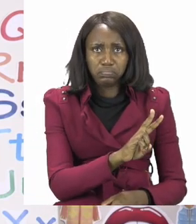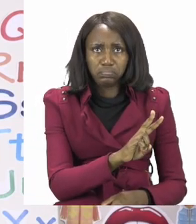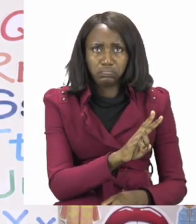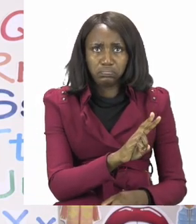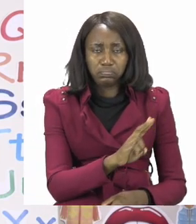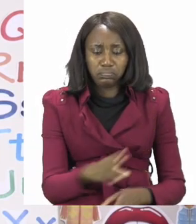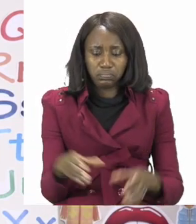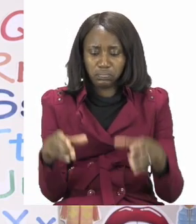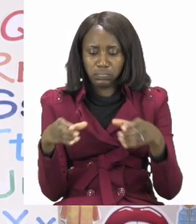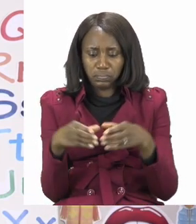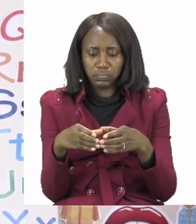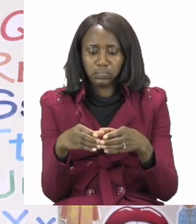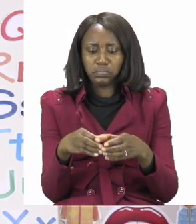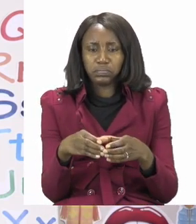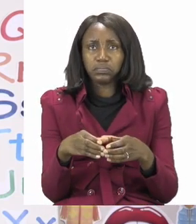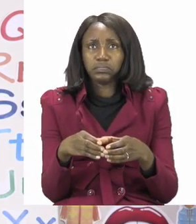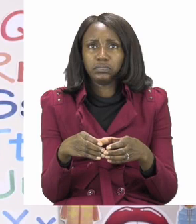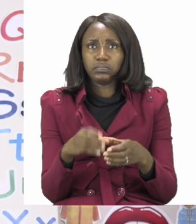has 2.